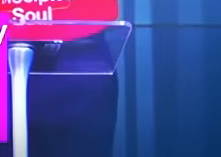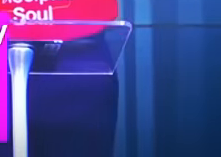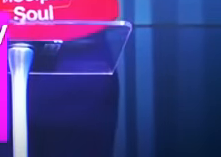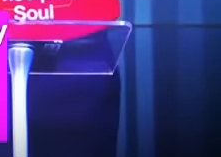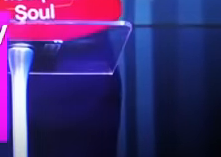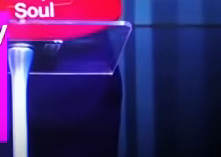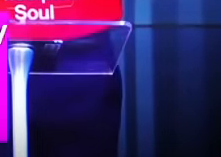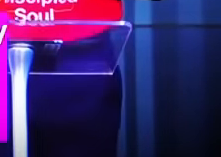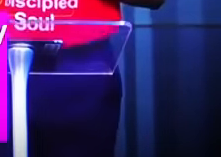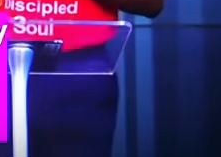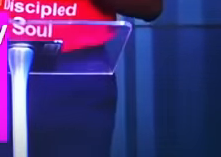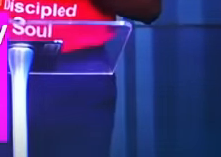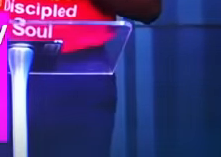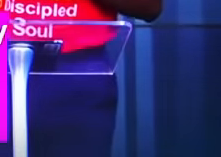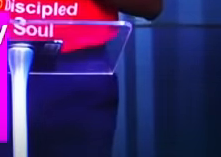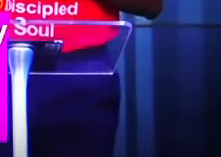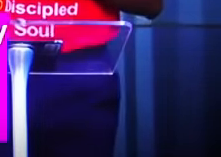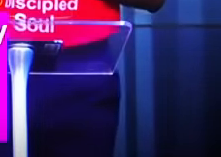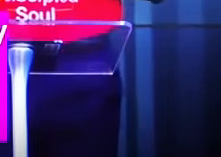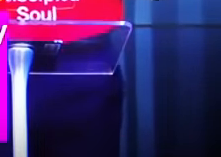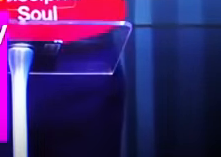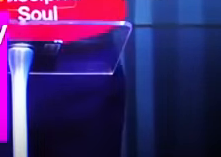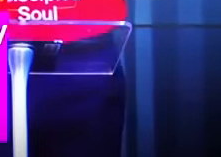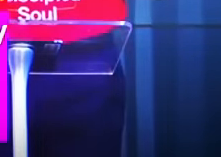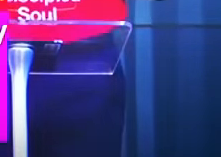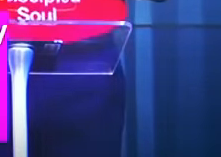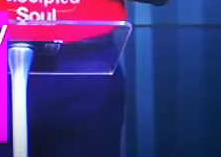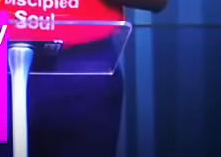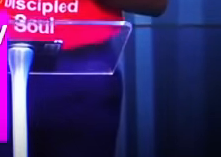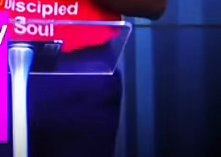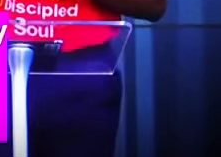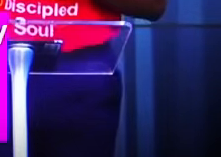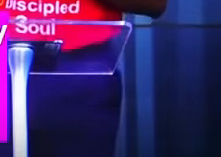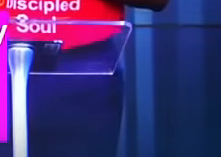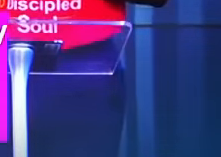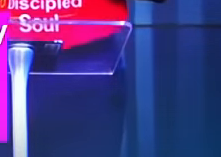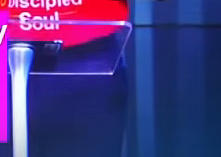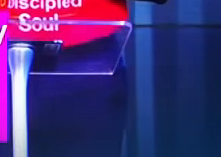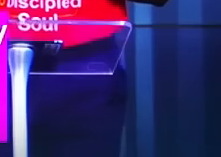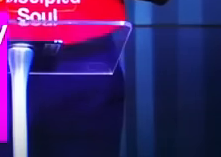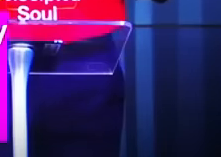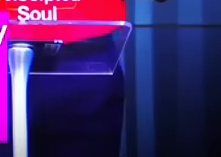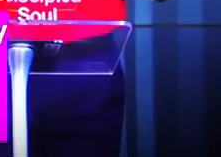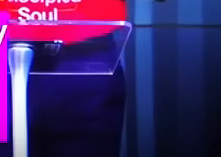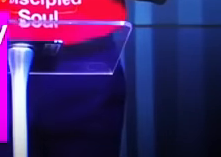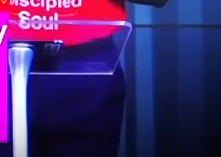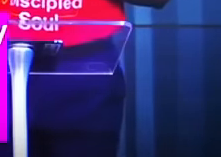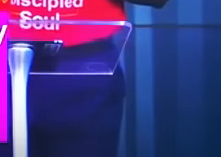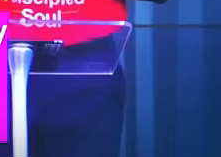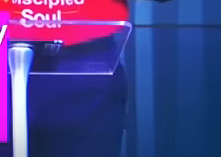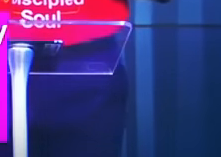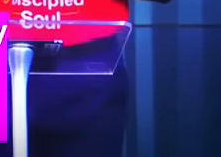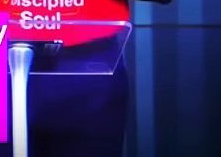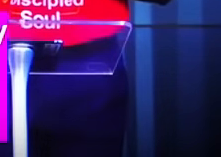your firstborn." Na mesis say, ma me ba enko kosome.